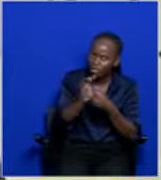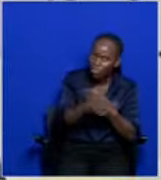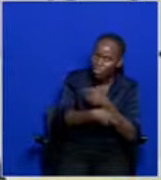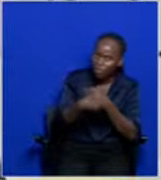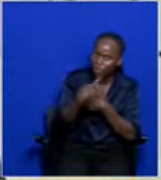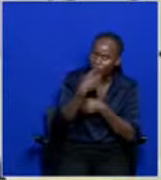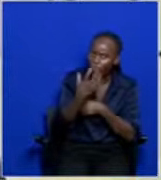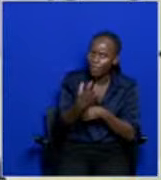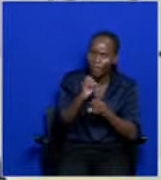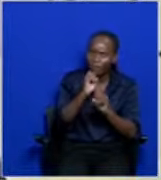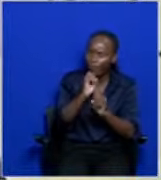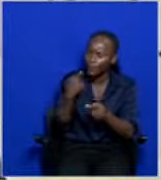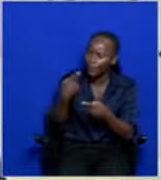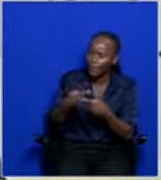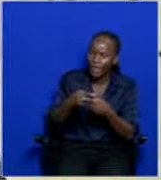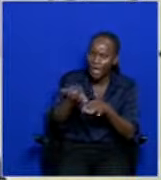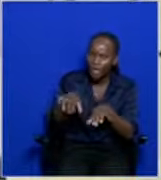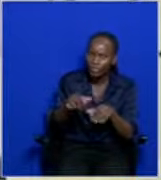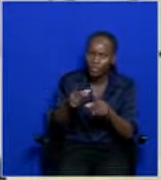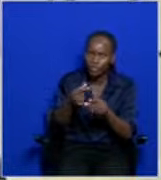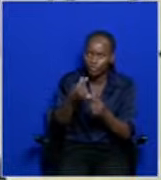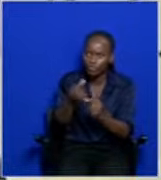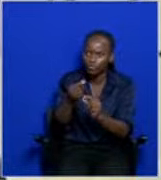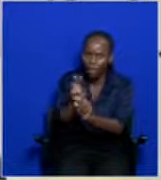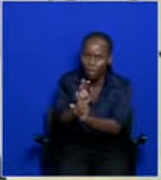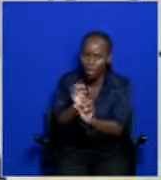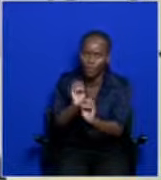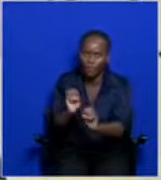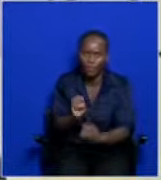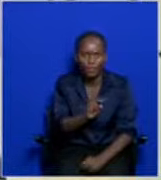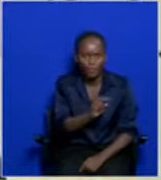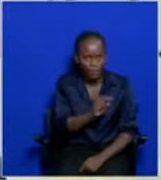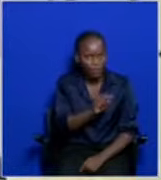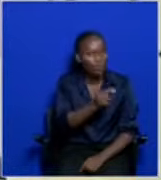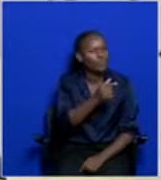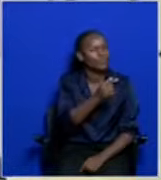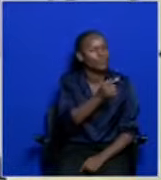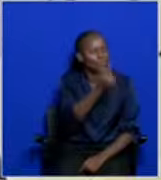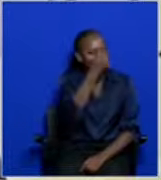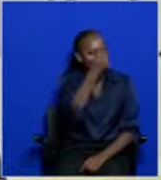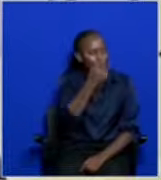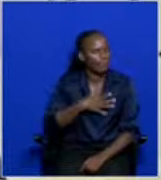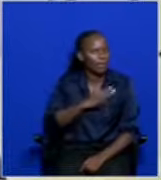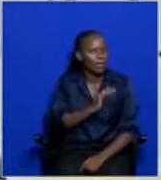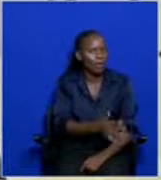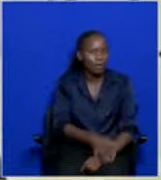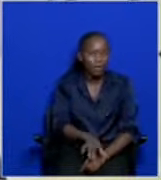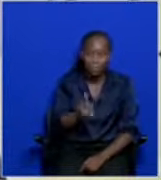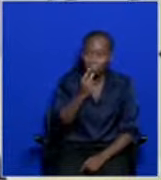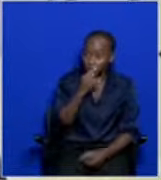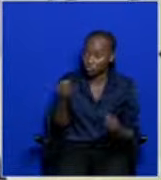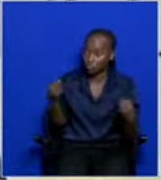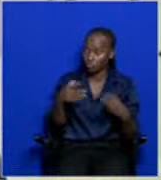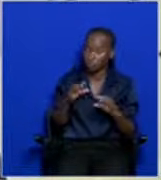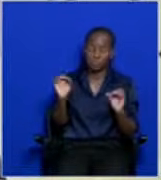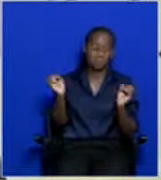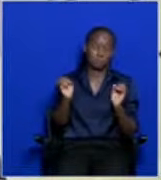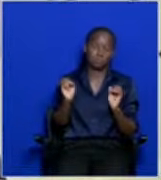I will not be surprised, even if we have filed the report in